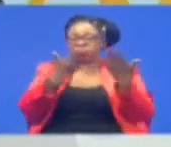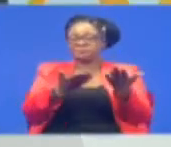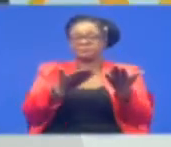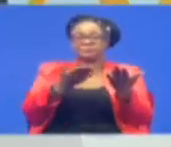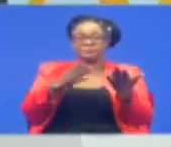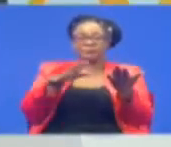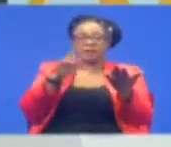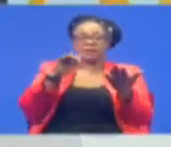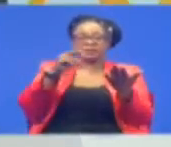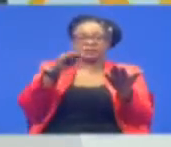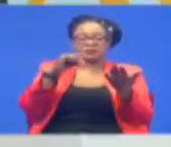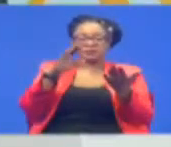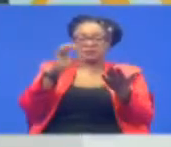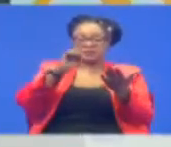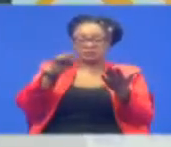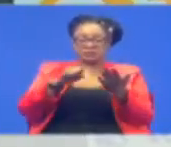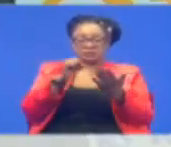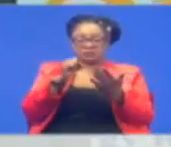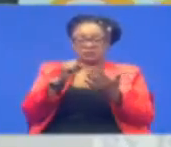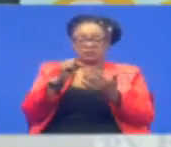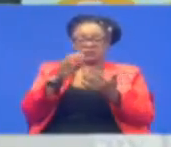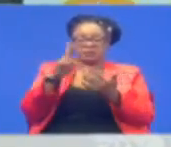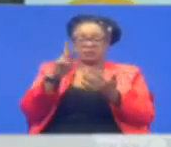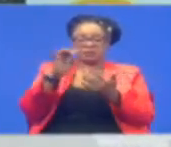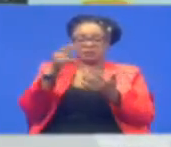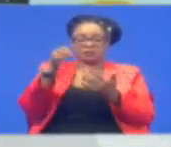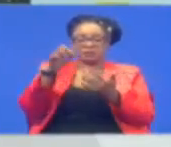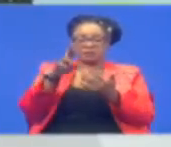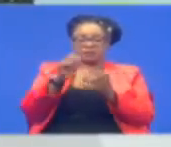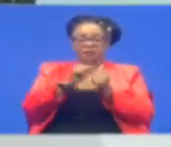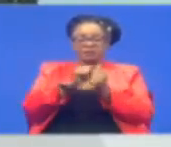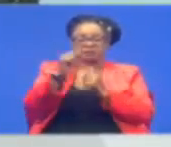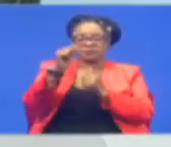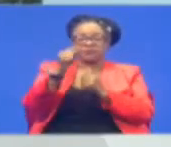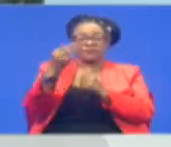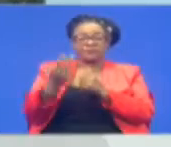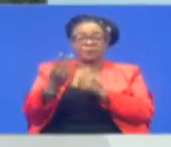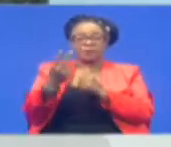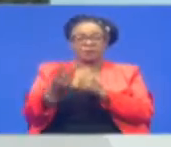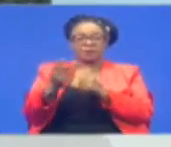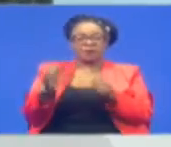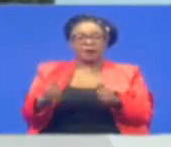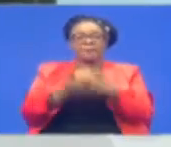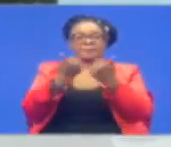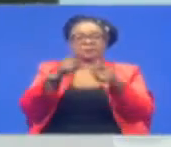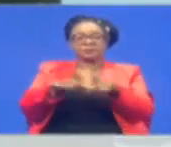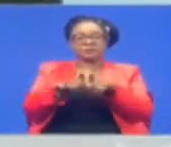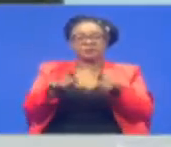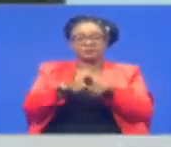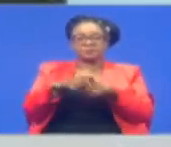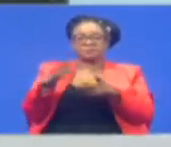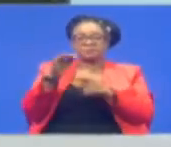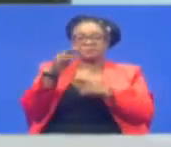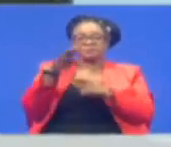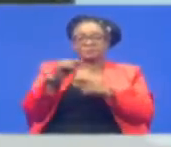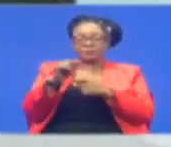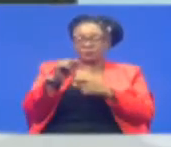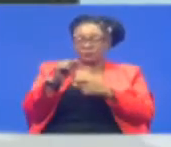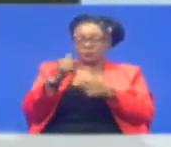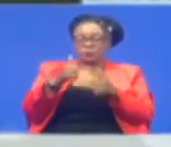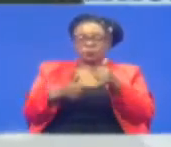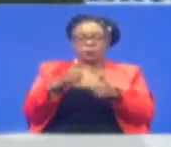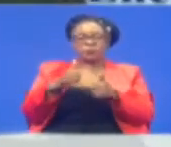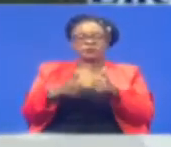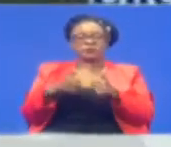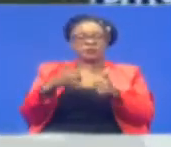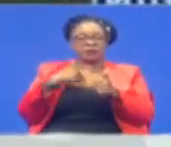that's Charles Keter, on the 16th of February, comes after a tumultuous season at the helm of the authority, which has massive